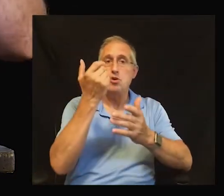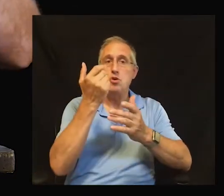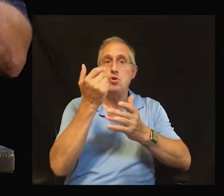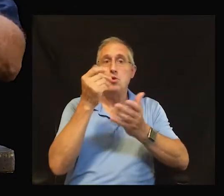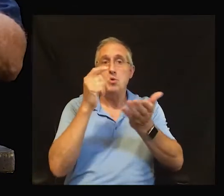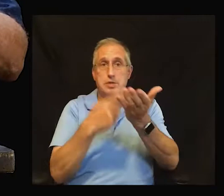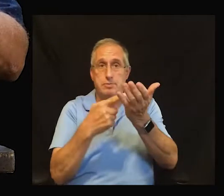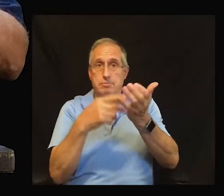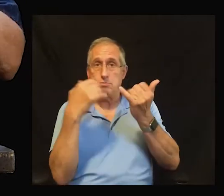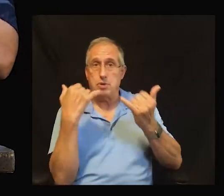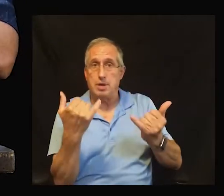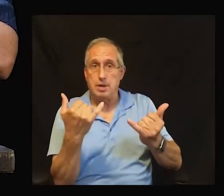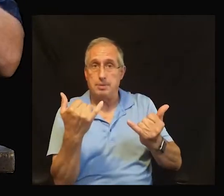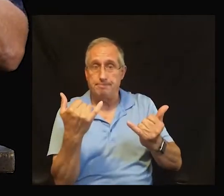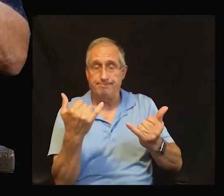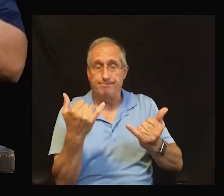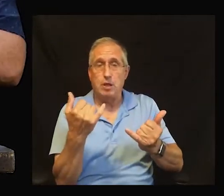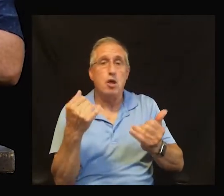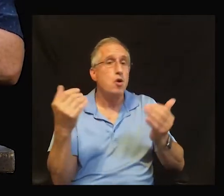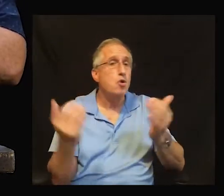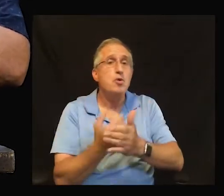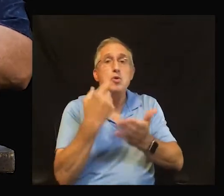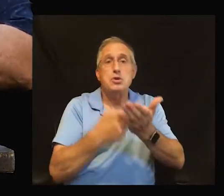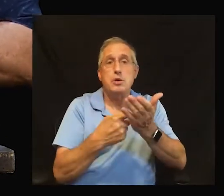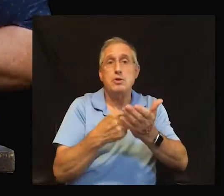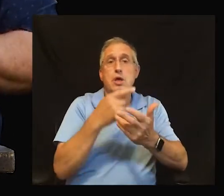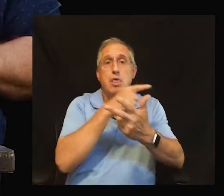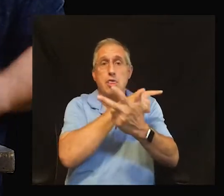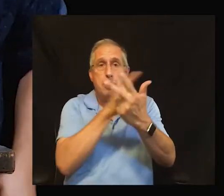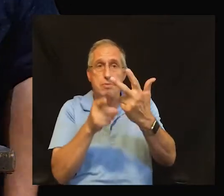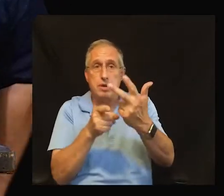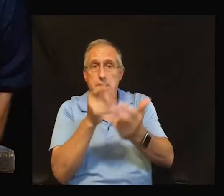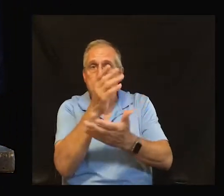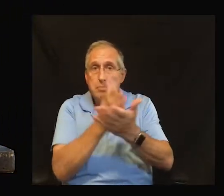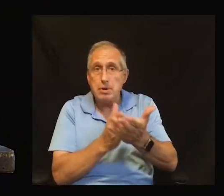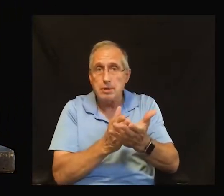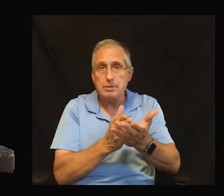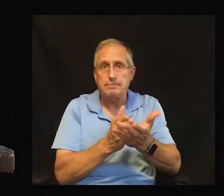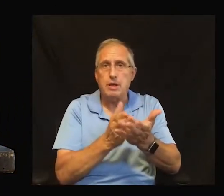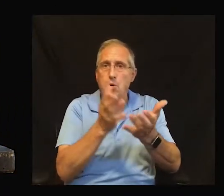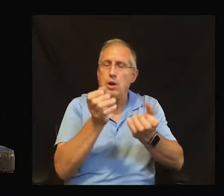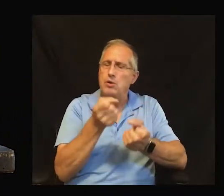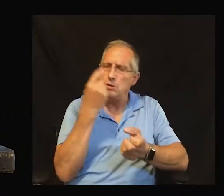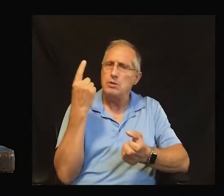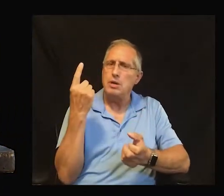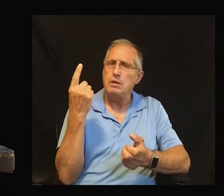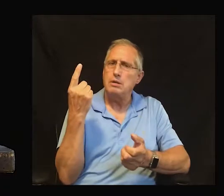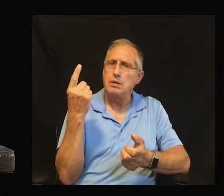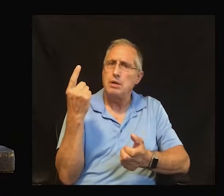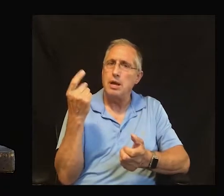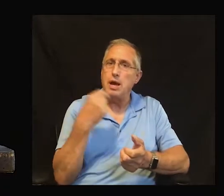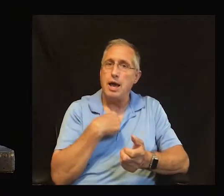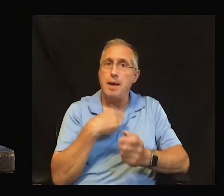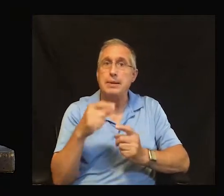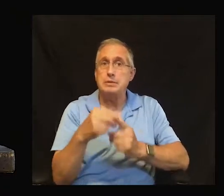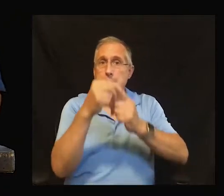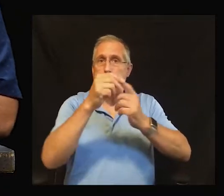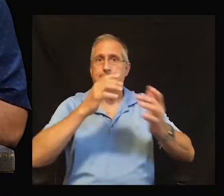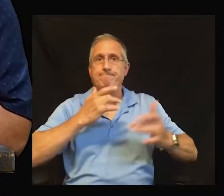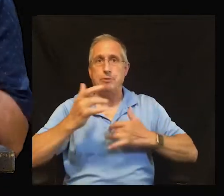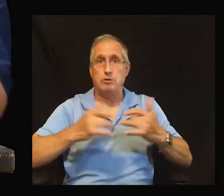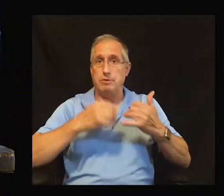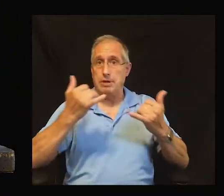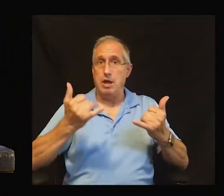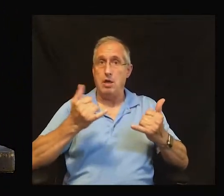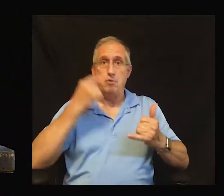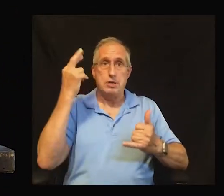new series this week, a brand new series, a three-part series. And I want you to understand, I'm especially concerned